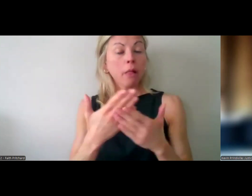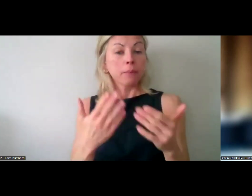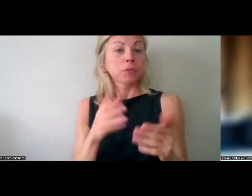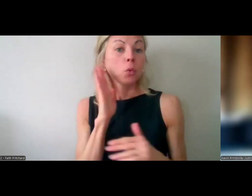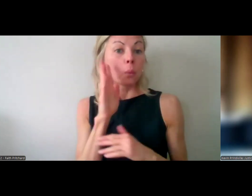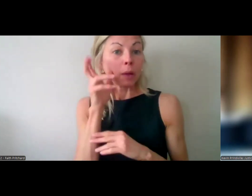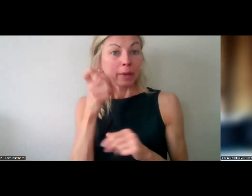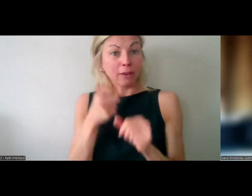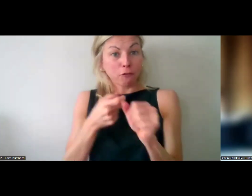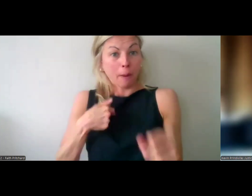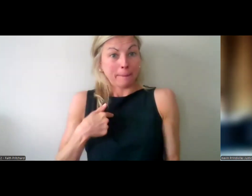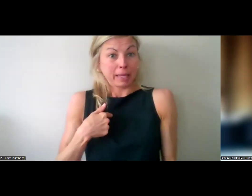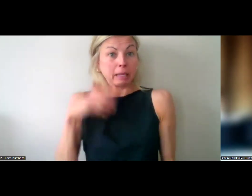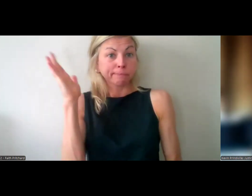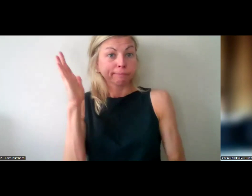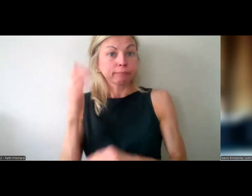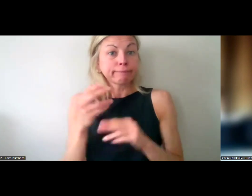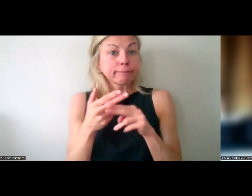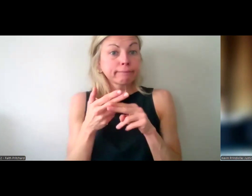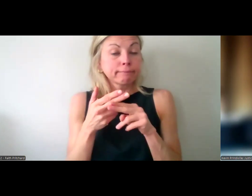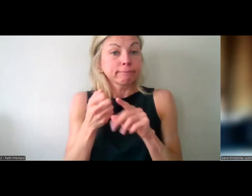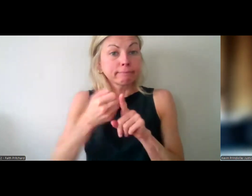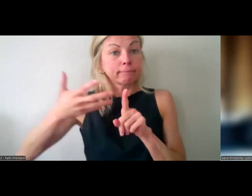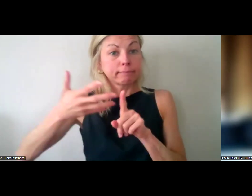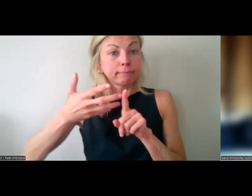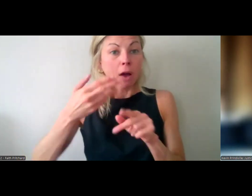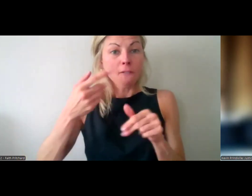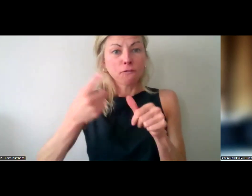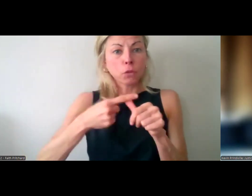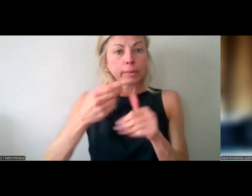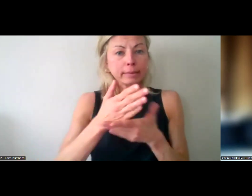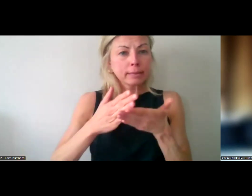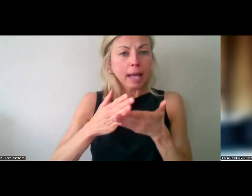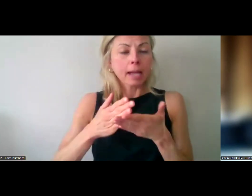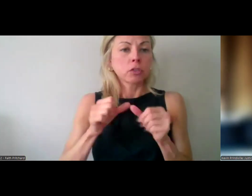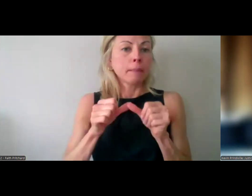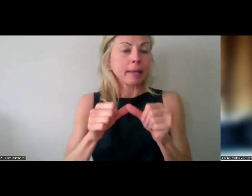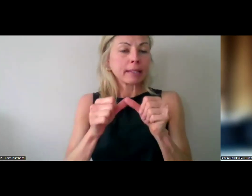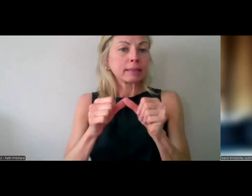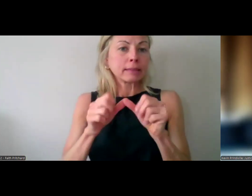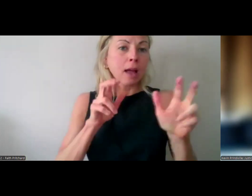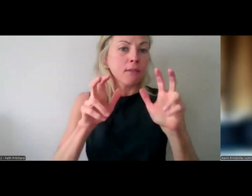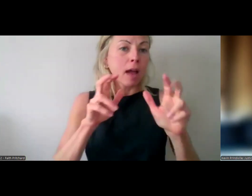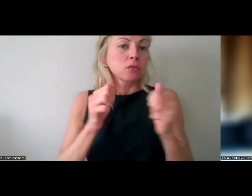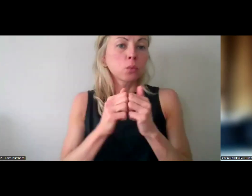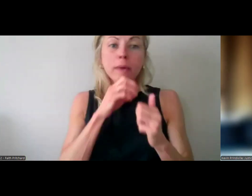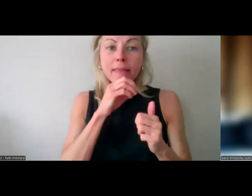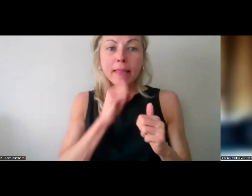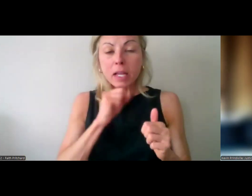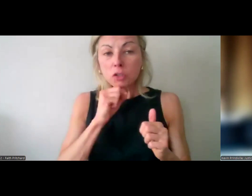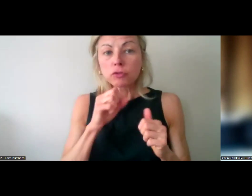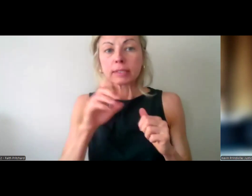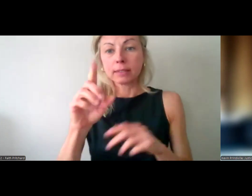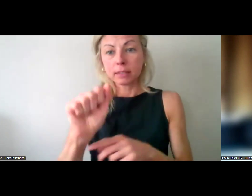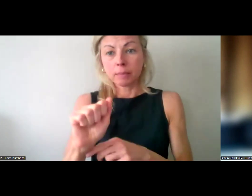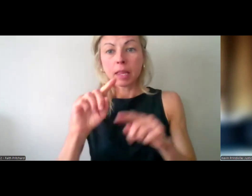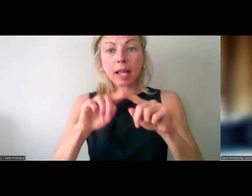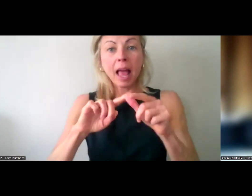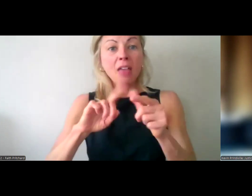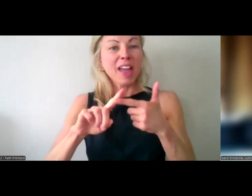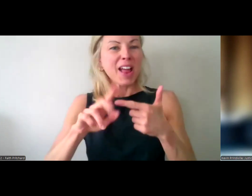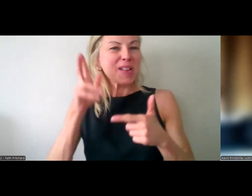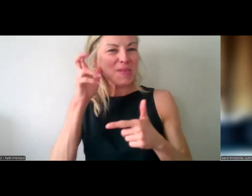from me a little bit about that first section about maintaining investments in aging and people with disabilities. And then you're going to hear